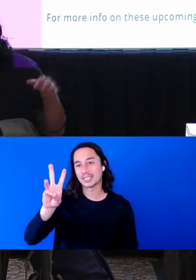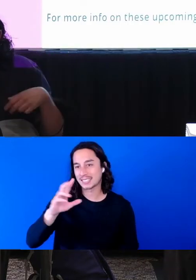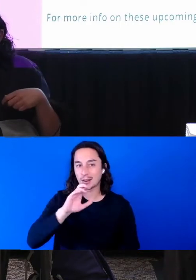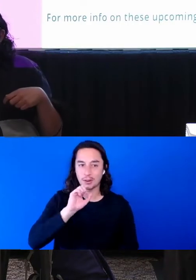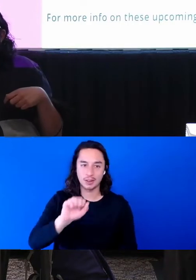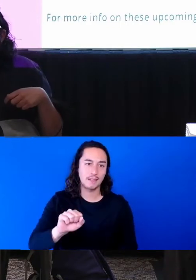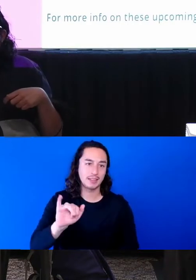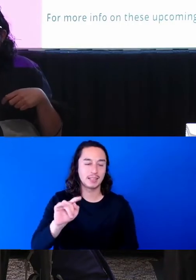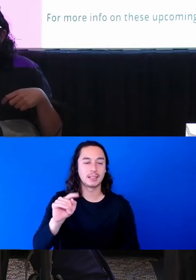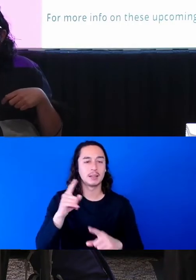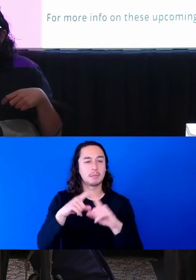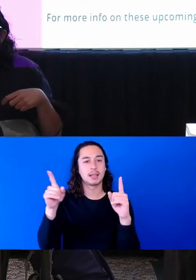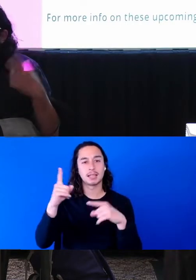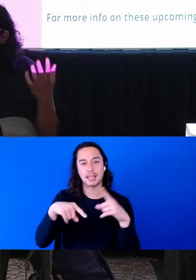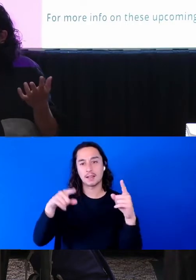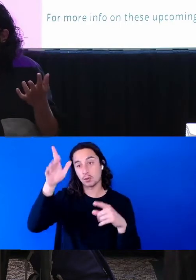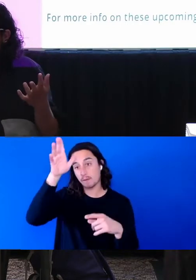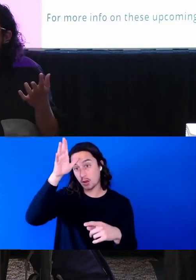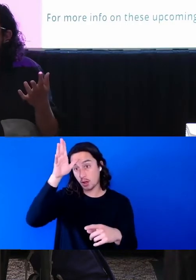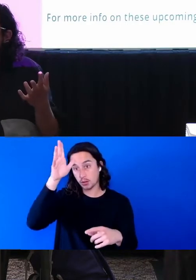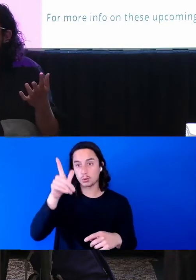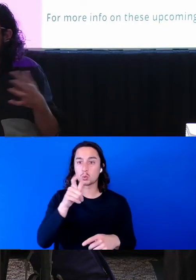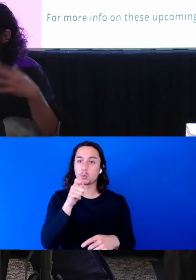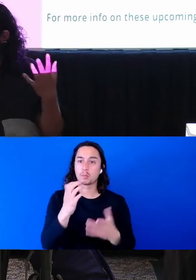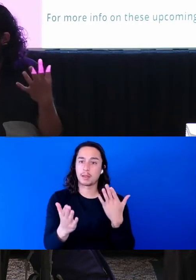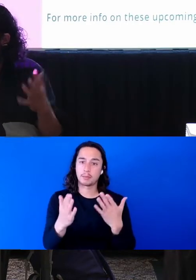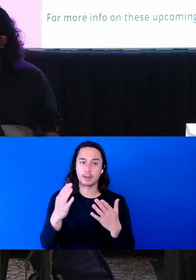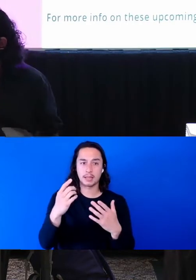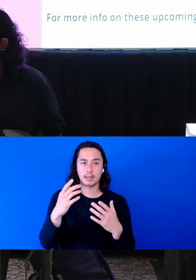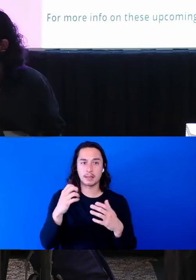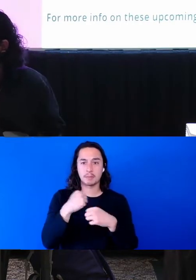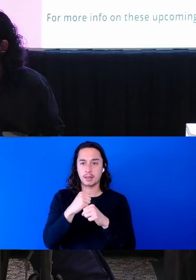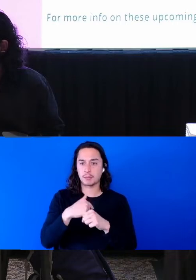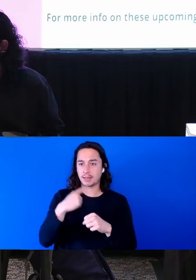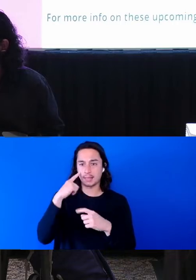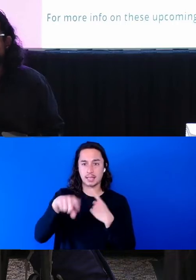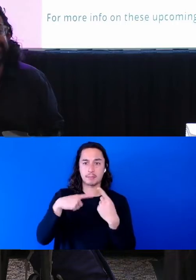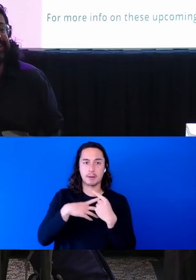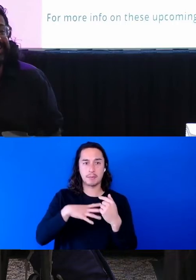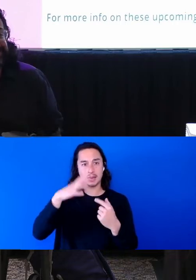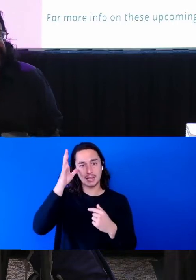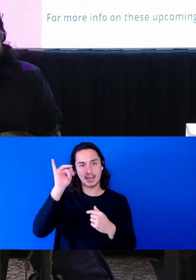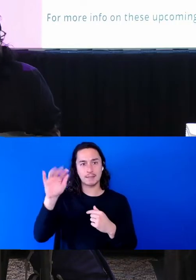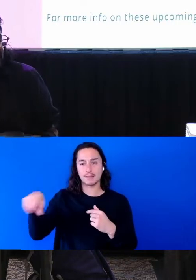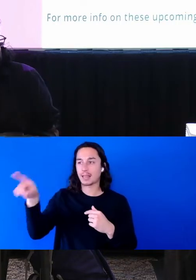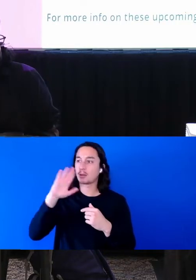if, like, fathers that make me think about my dad, if they would talk to me about it.